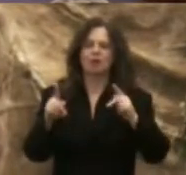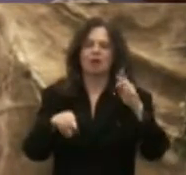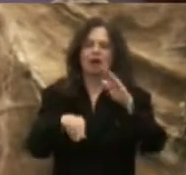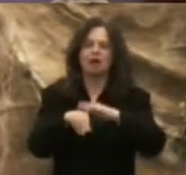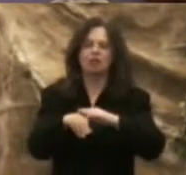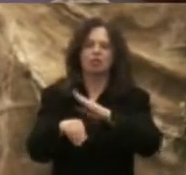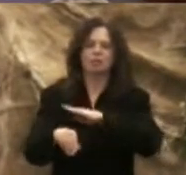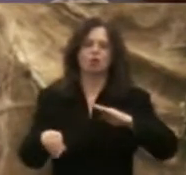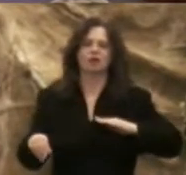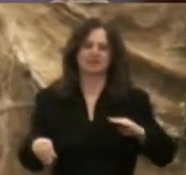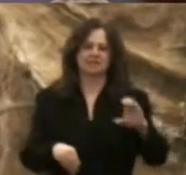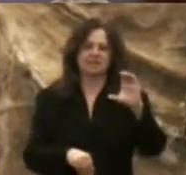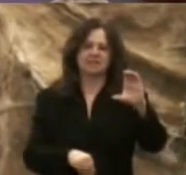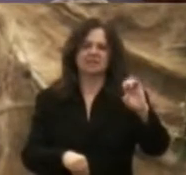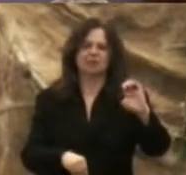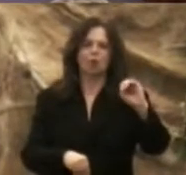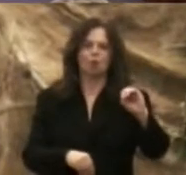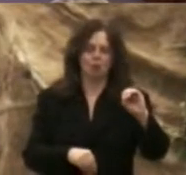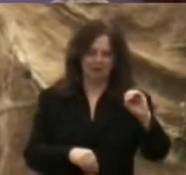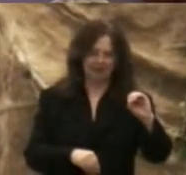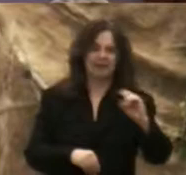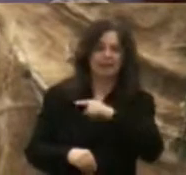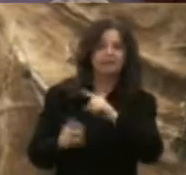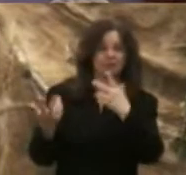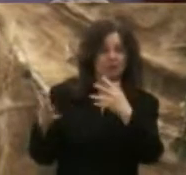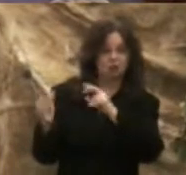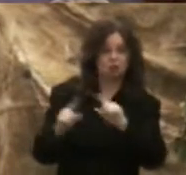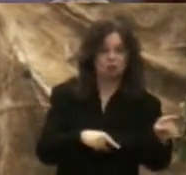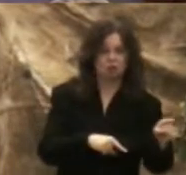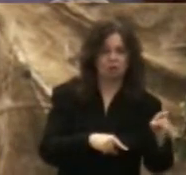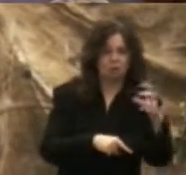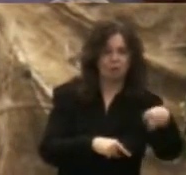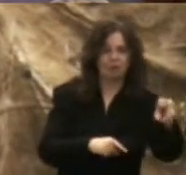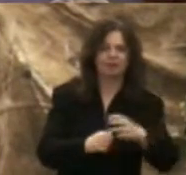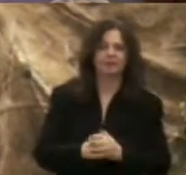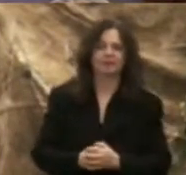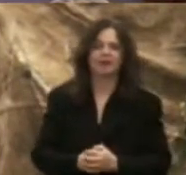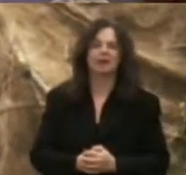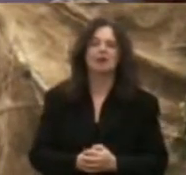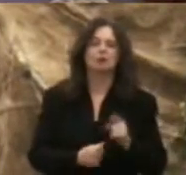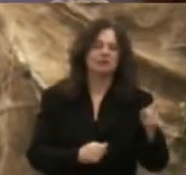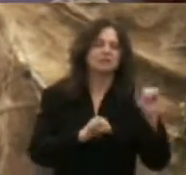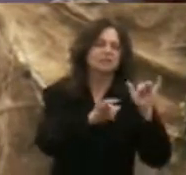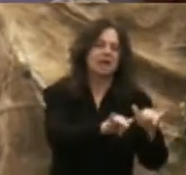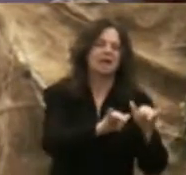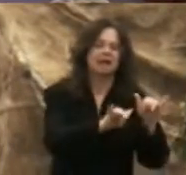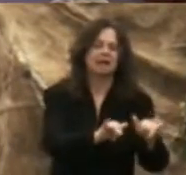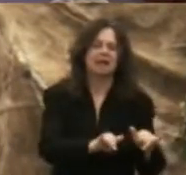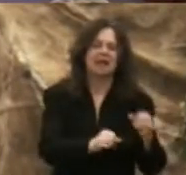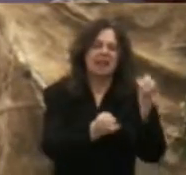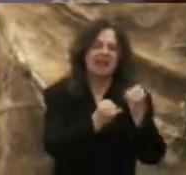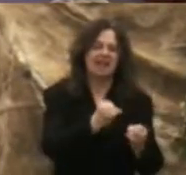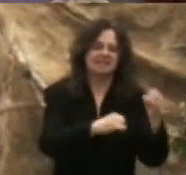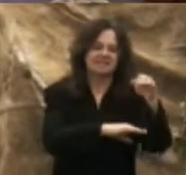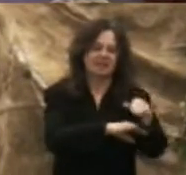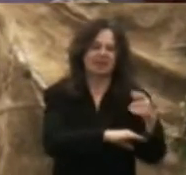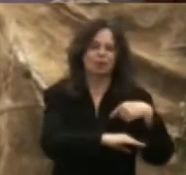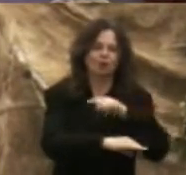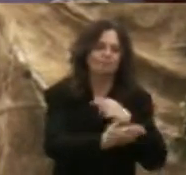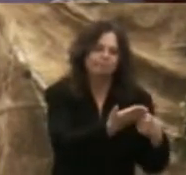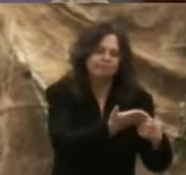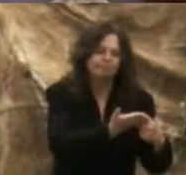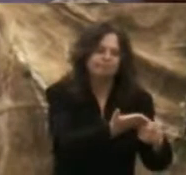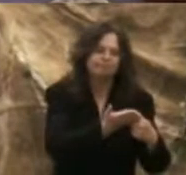Social Service of Minnesota. On the last night of our time together, we debriefed